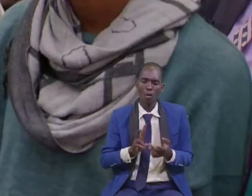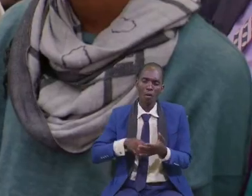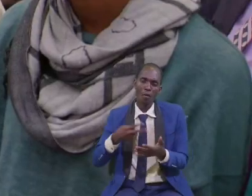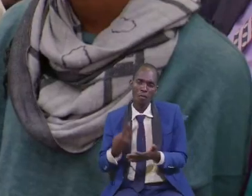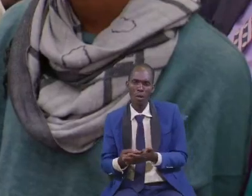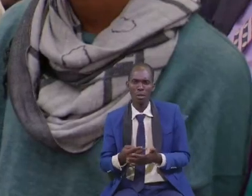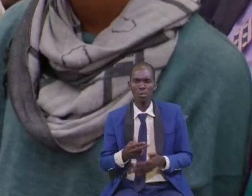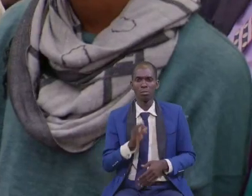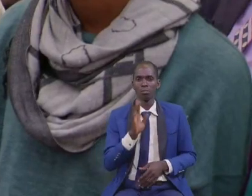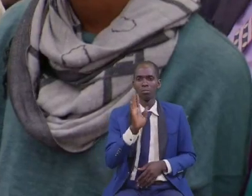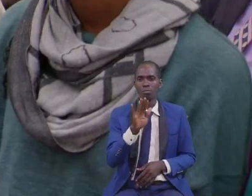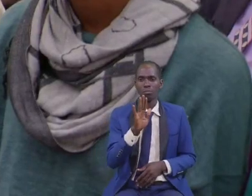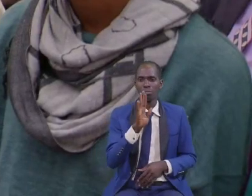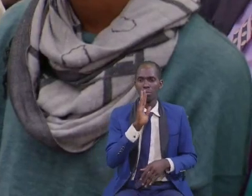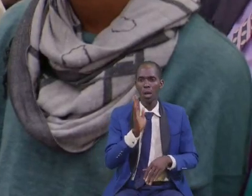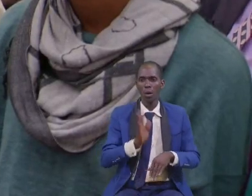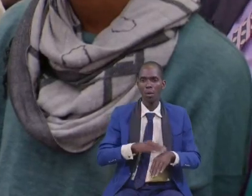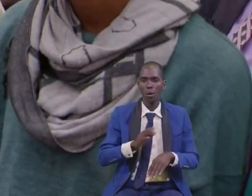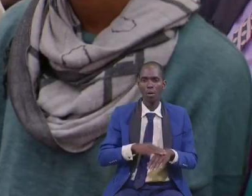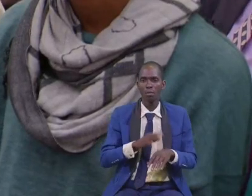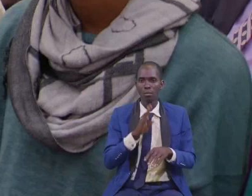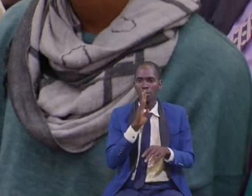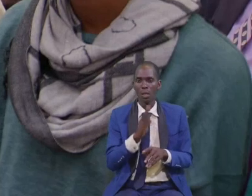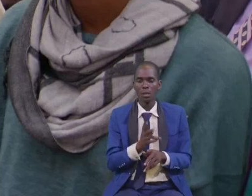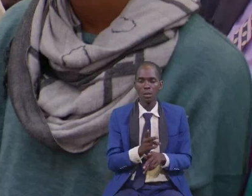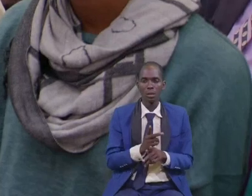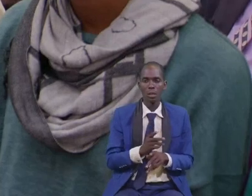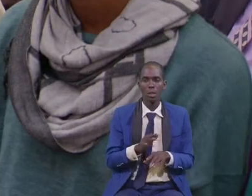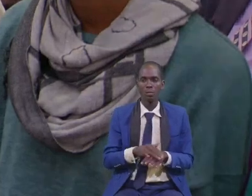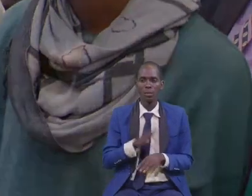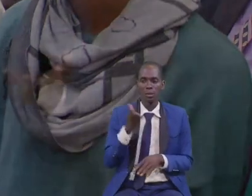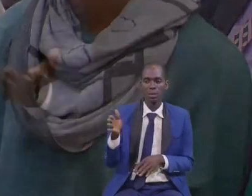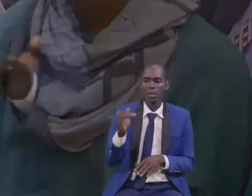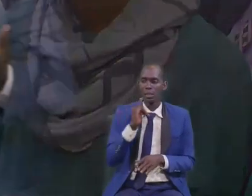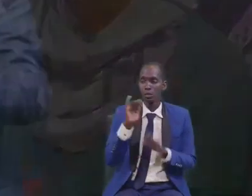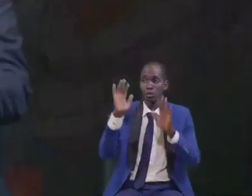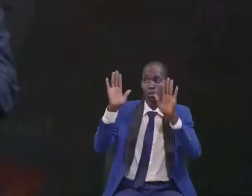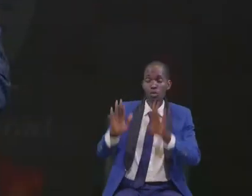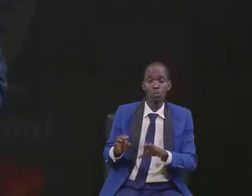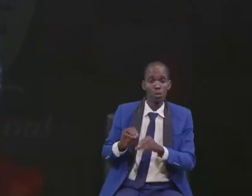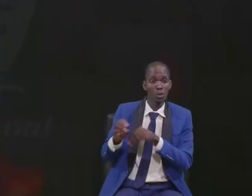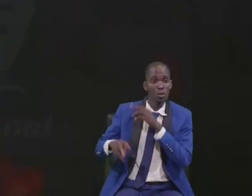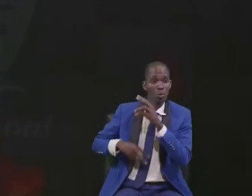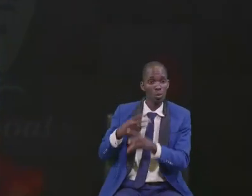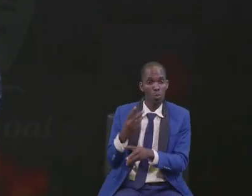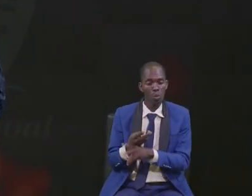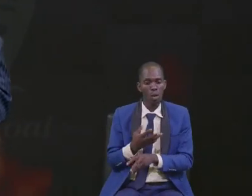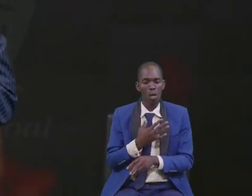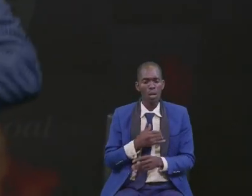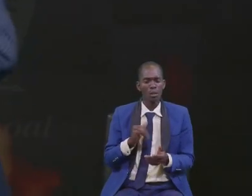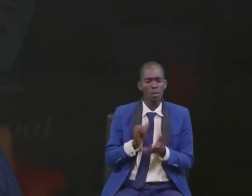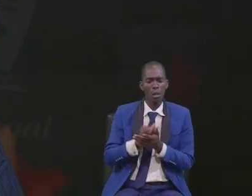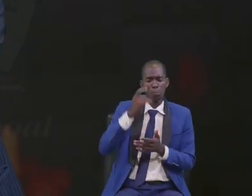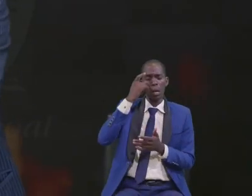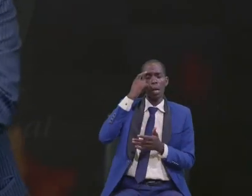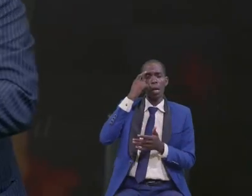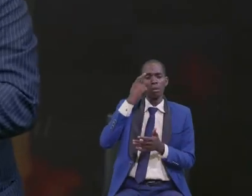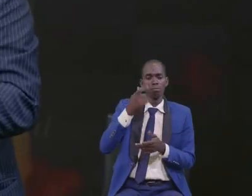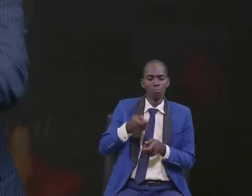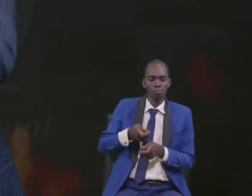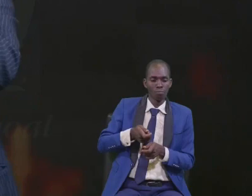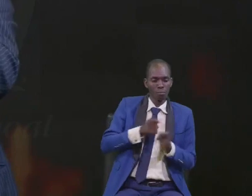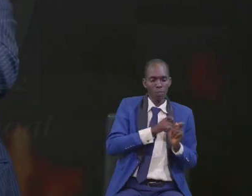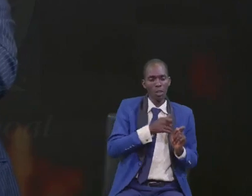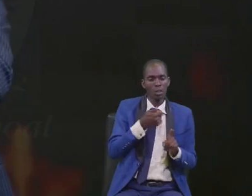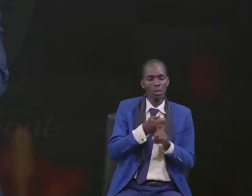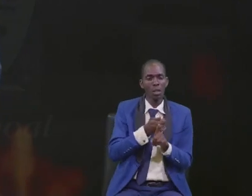is like, you know, there's tribulation in the world, there's trial in the world, and gets you back to prayer. It gets you